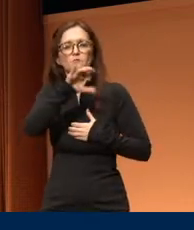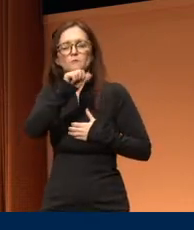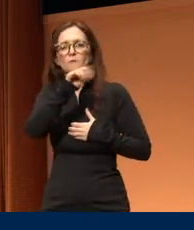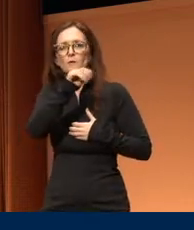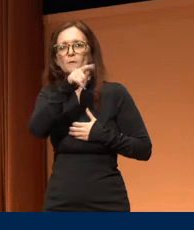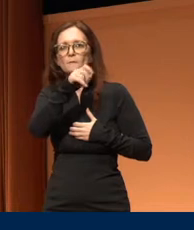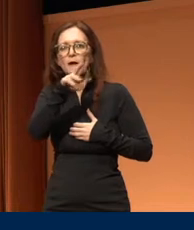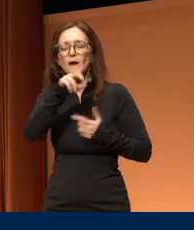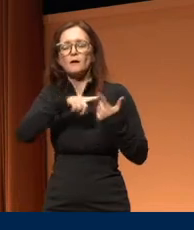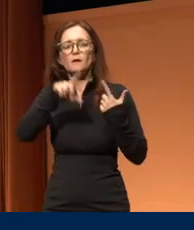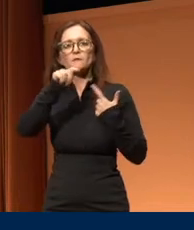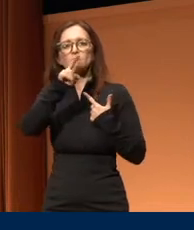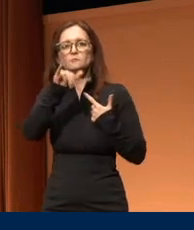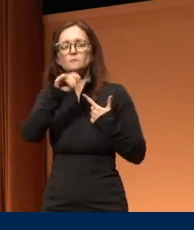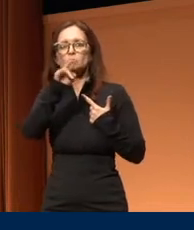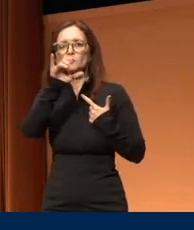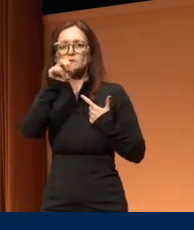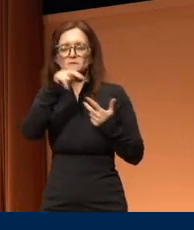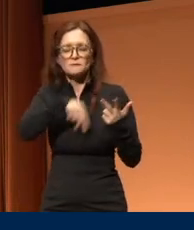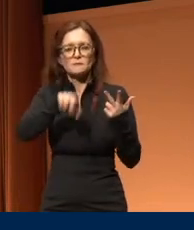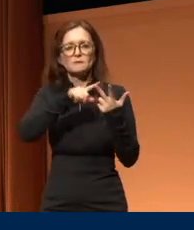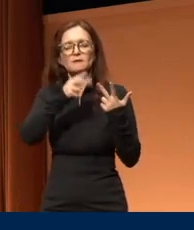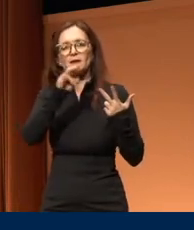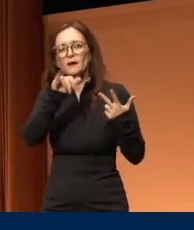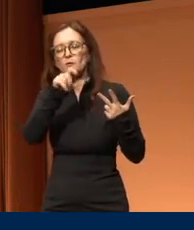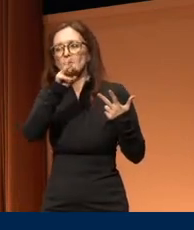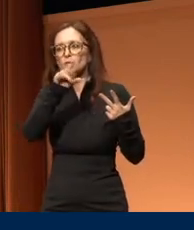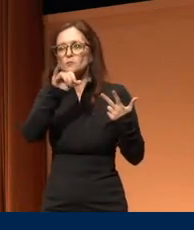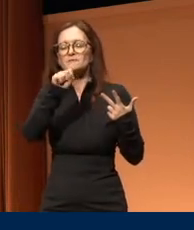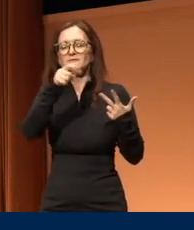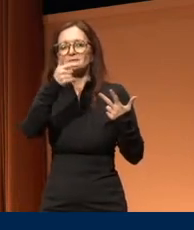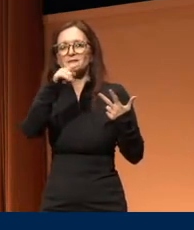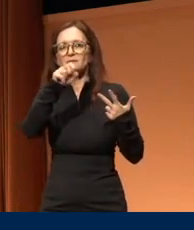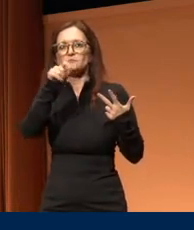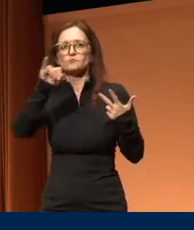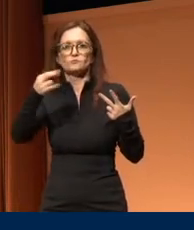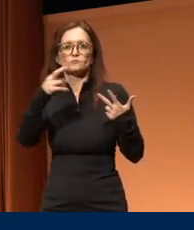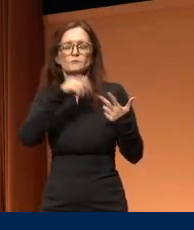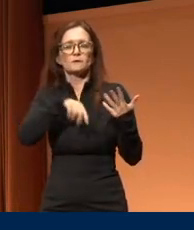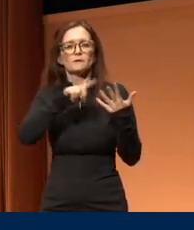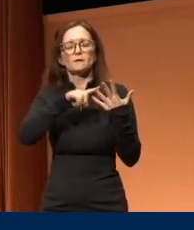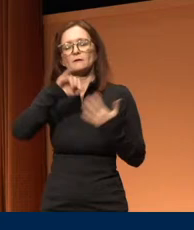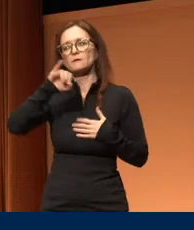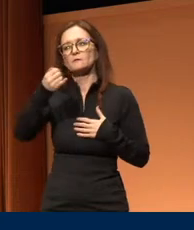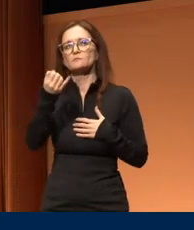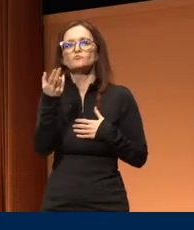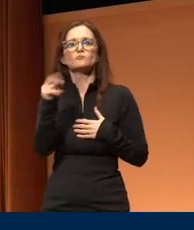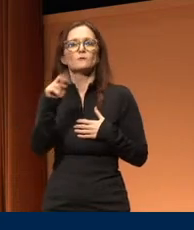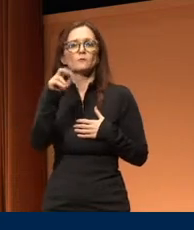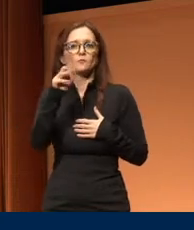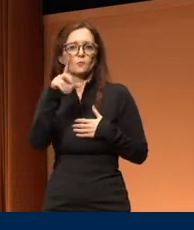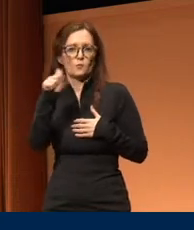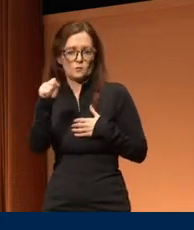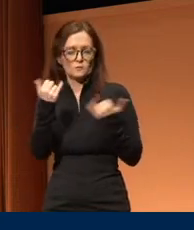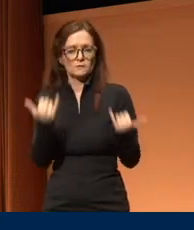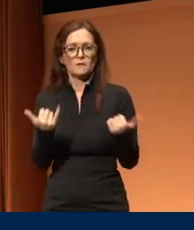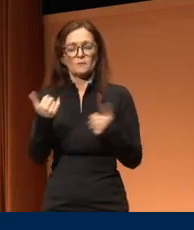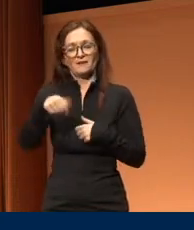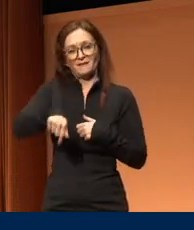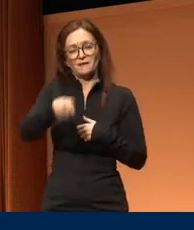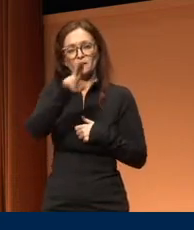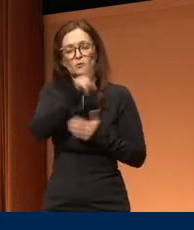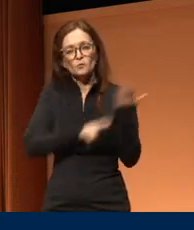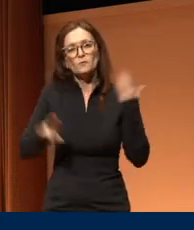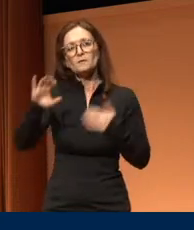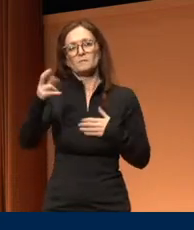Popper, Toni Morrison, Henry Louis Gates Jr., and John Rawls. At Michigan, it